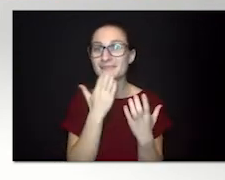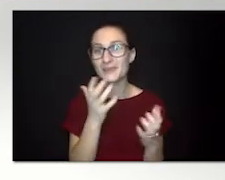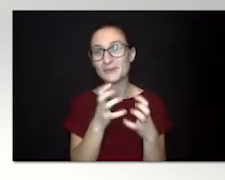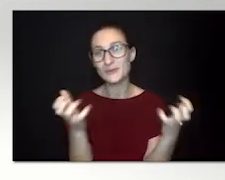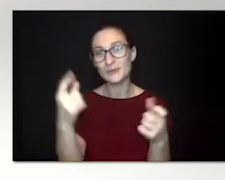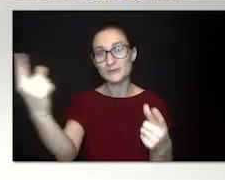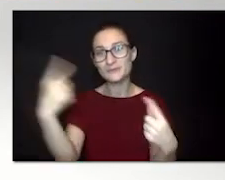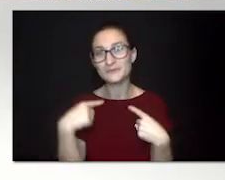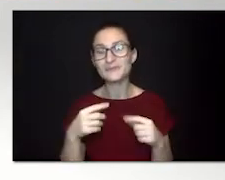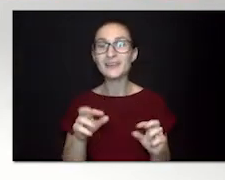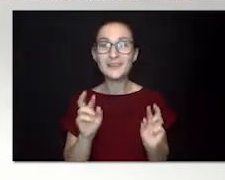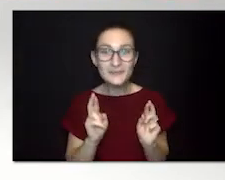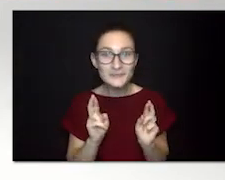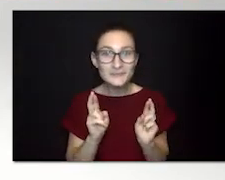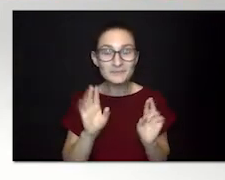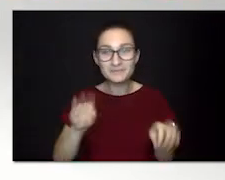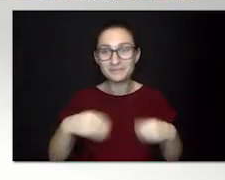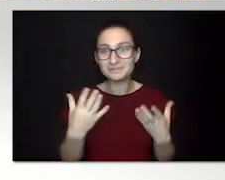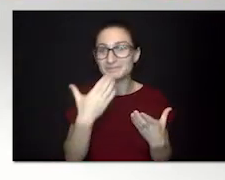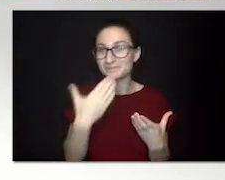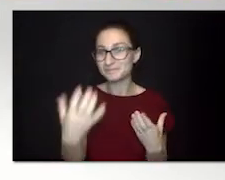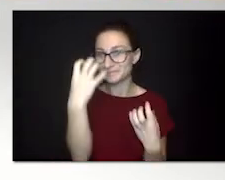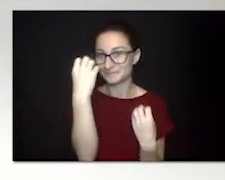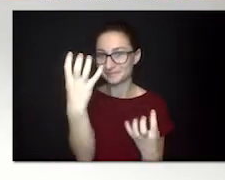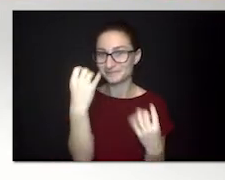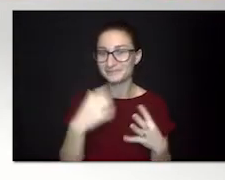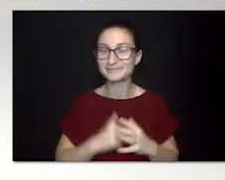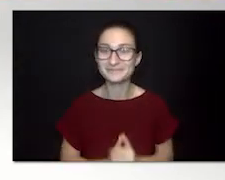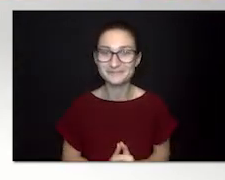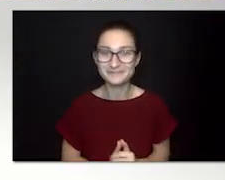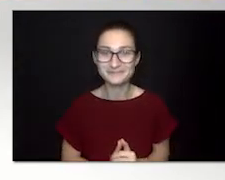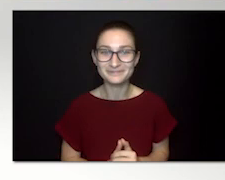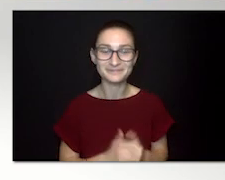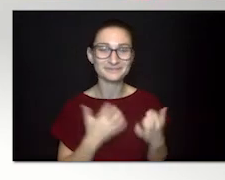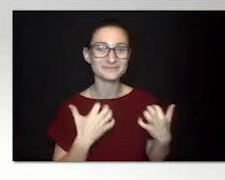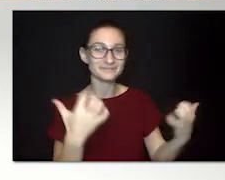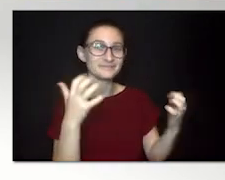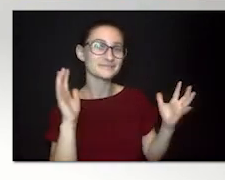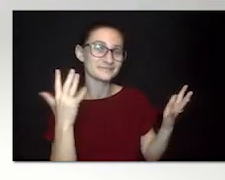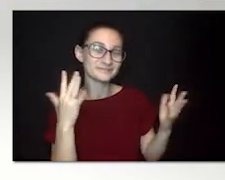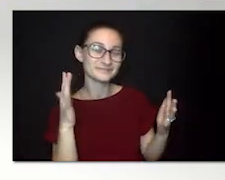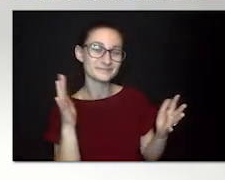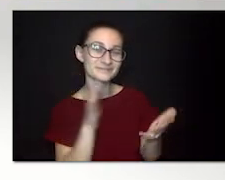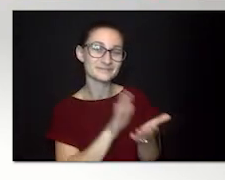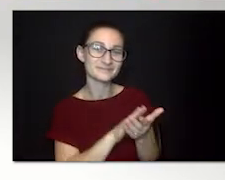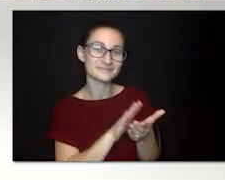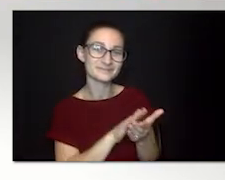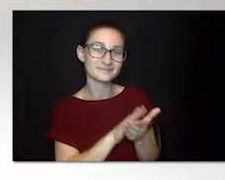But thank you all so much for coming, and I hope that I provided some good information. Thank you.